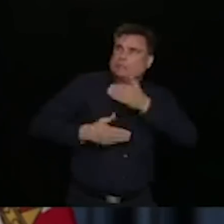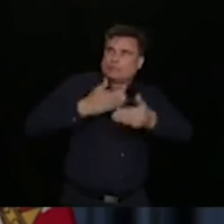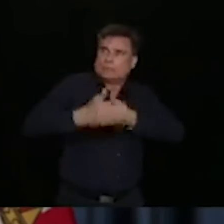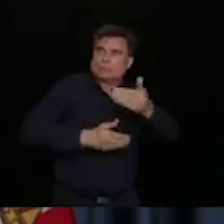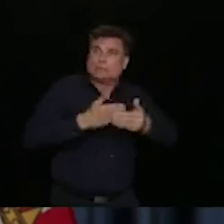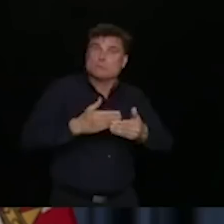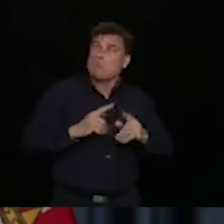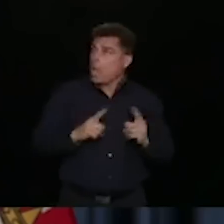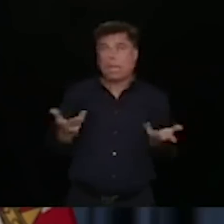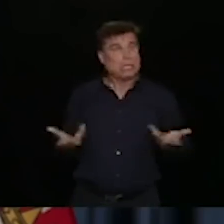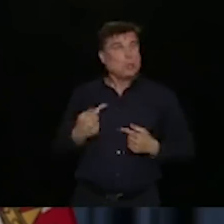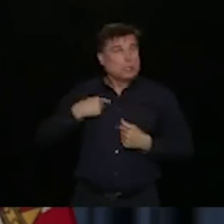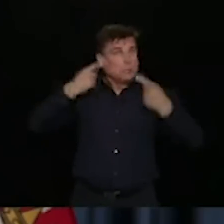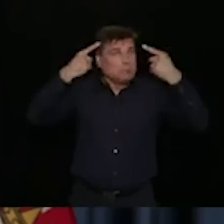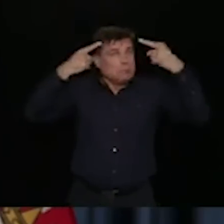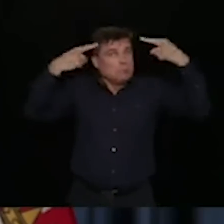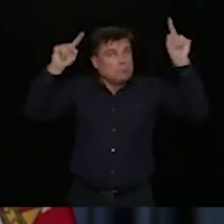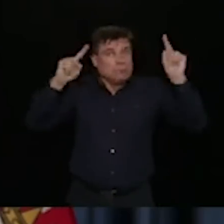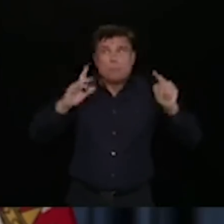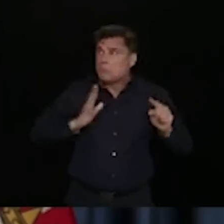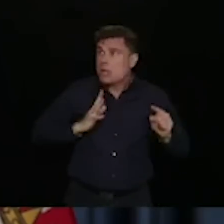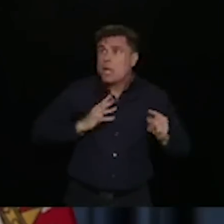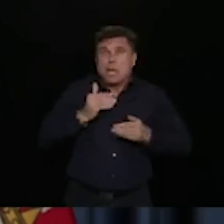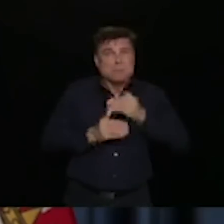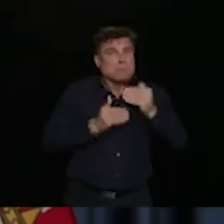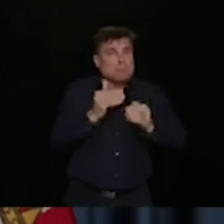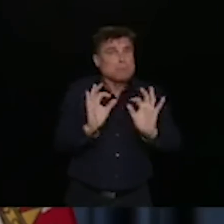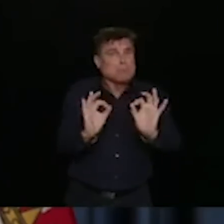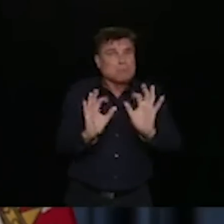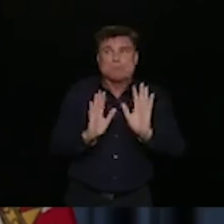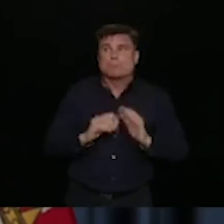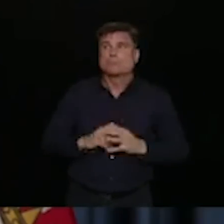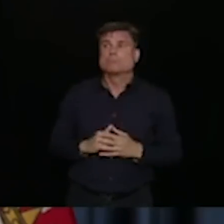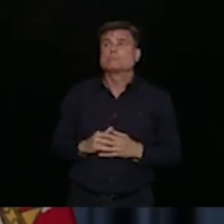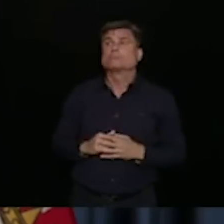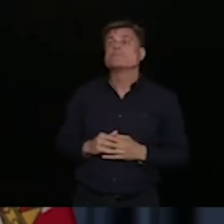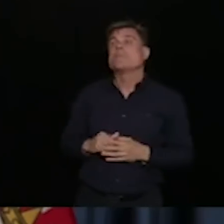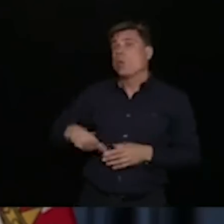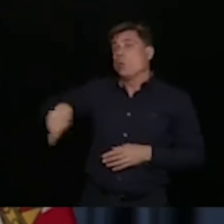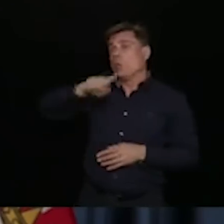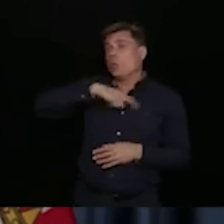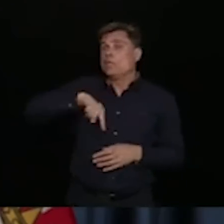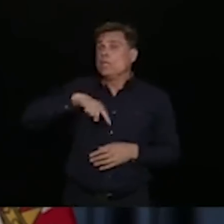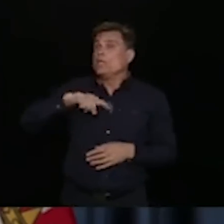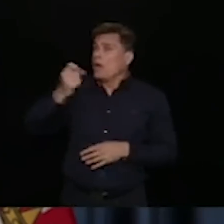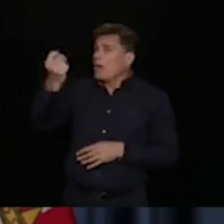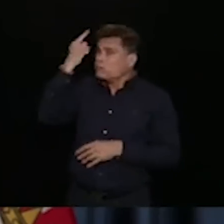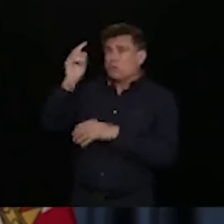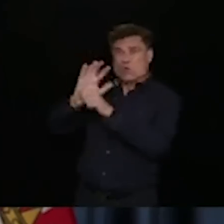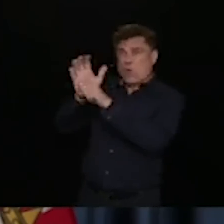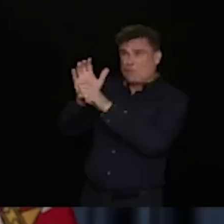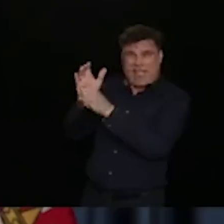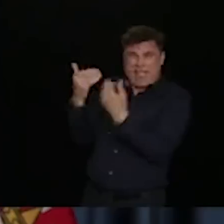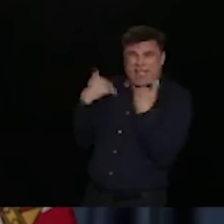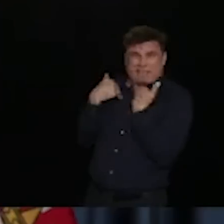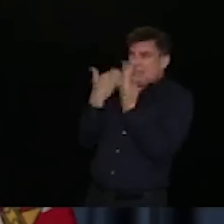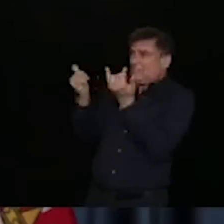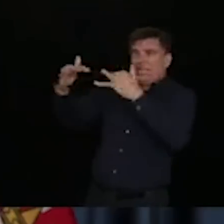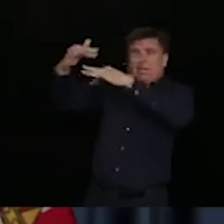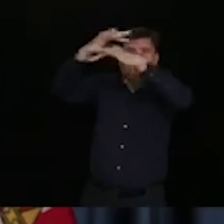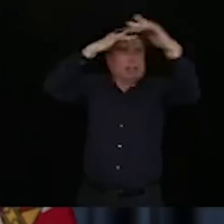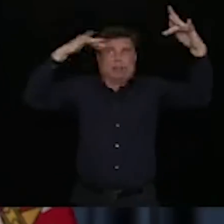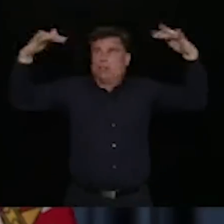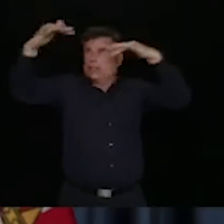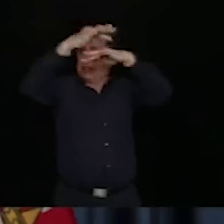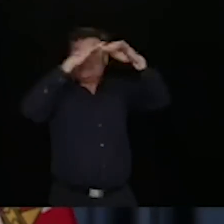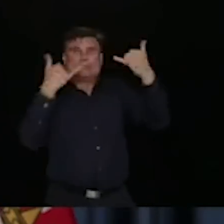good effect. But we're under no illusion that COVID-19 is gone. We now have to figure out how we operate while it's